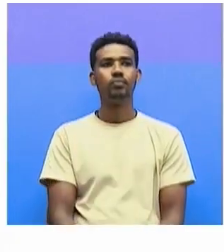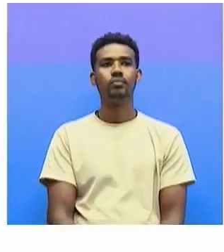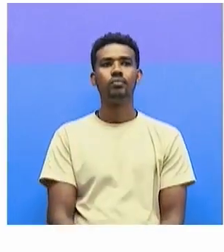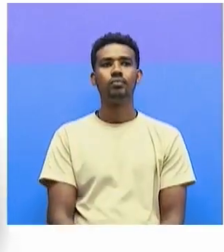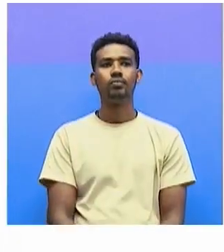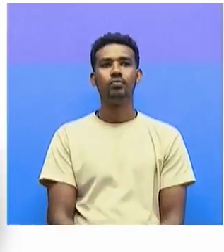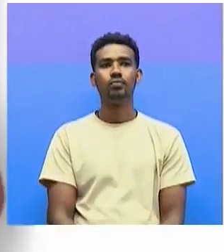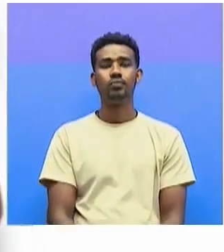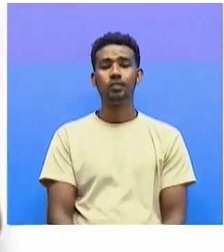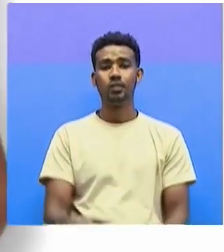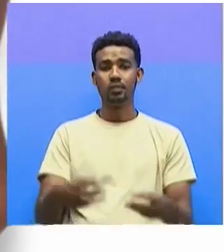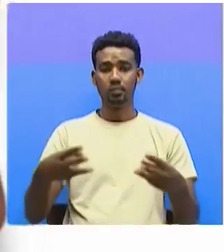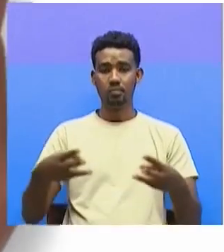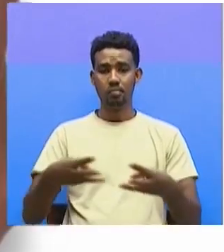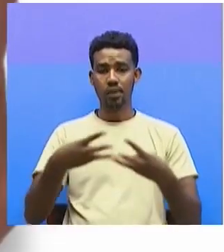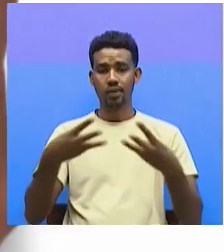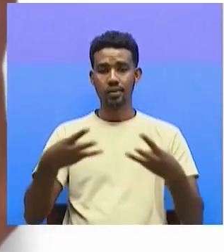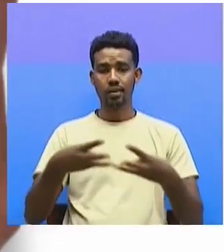Pasta